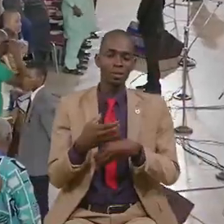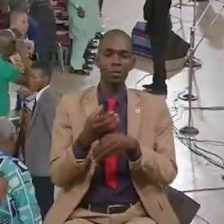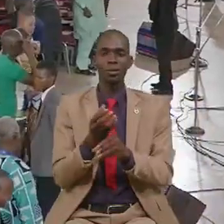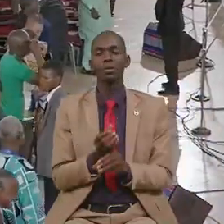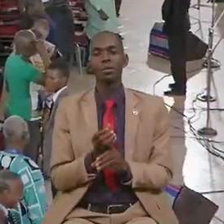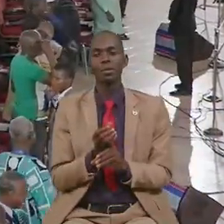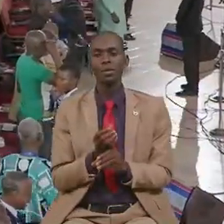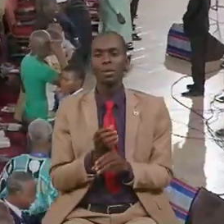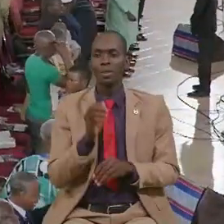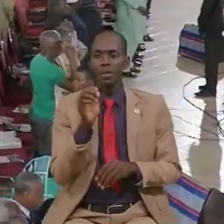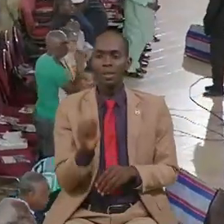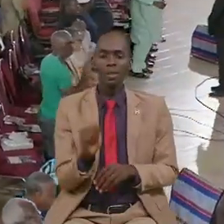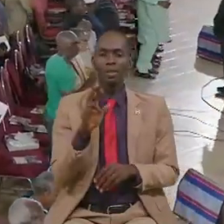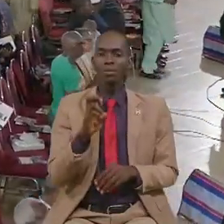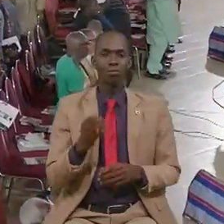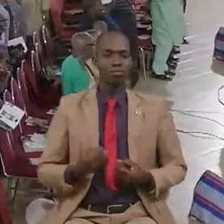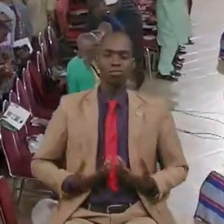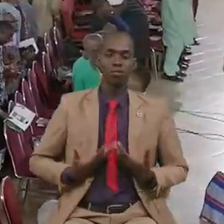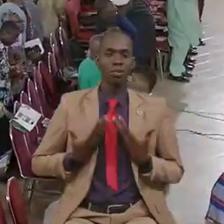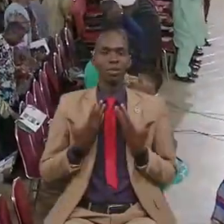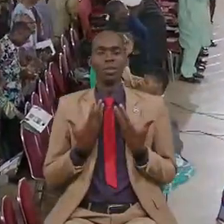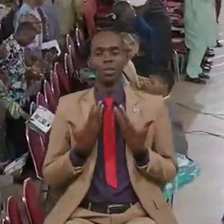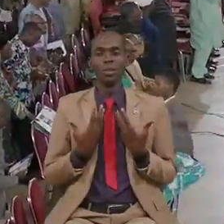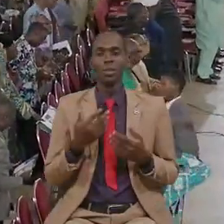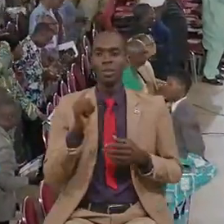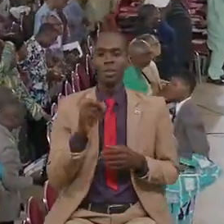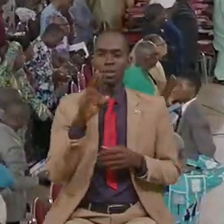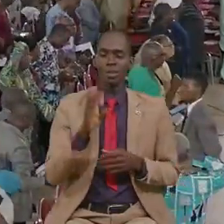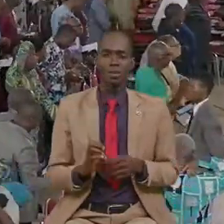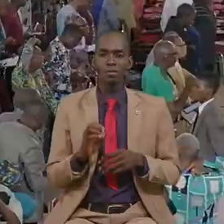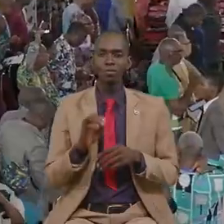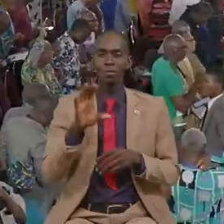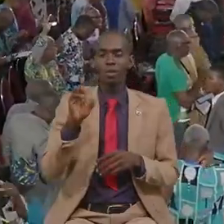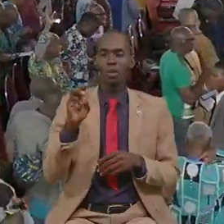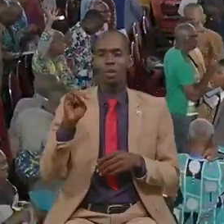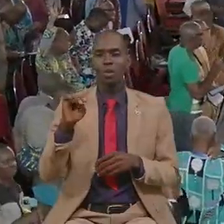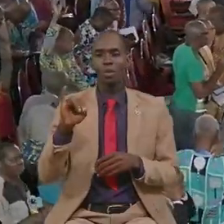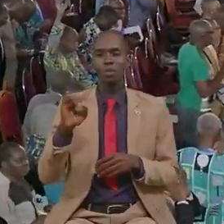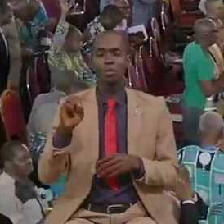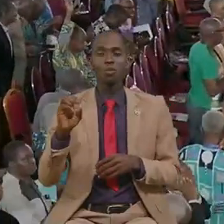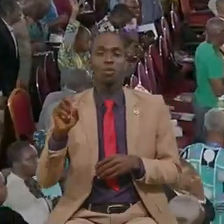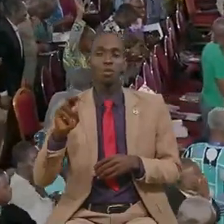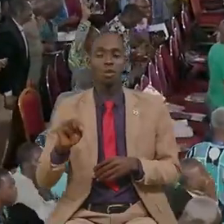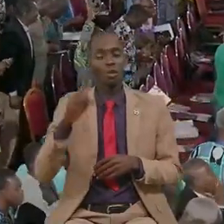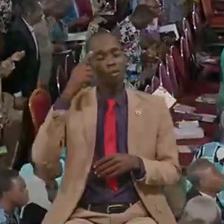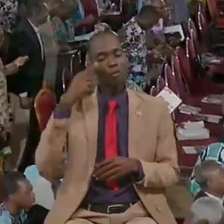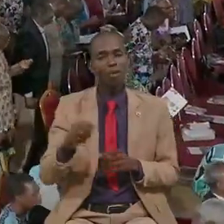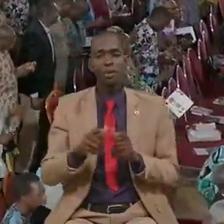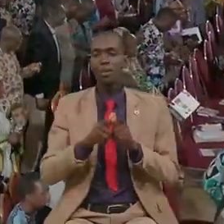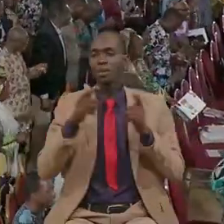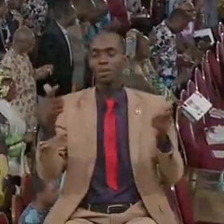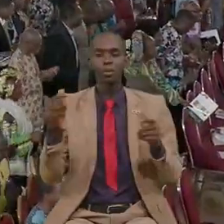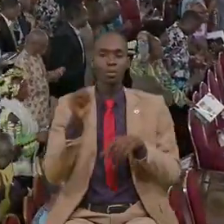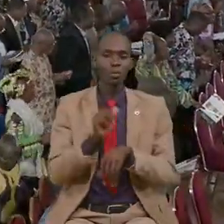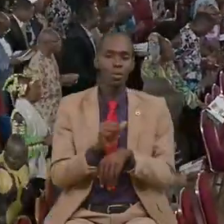A rejuvenation. A recommissioning for exploits in the kingdom.